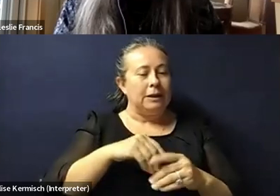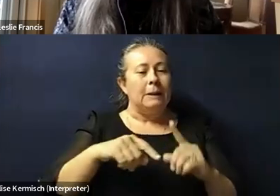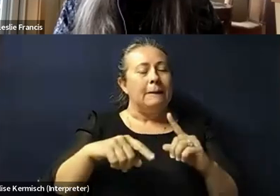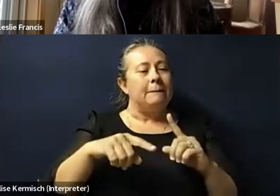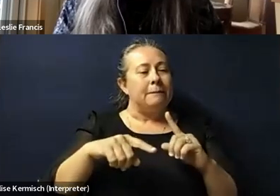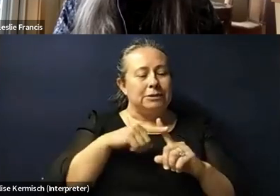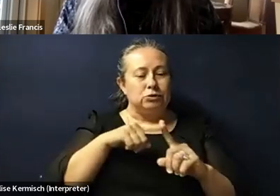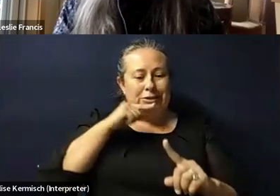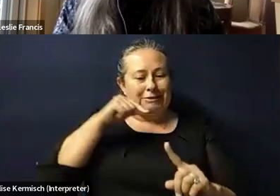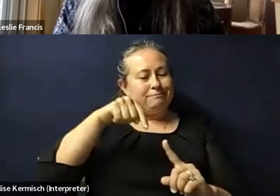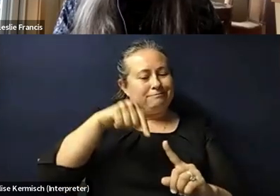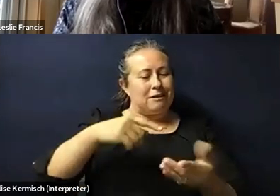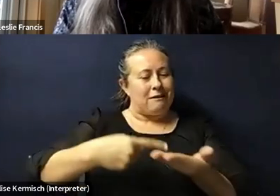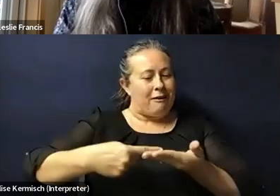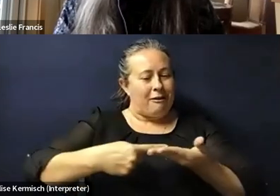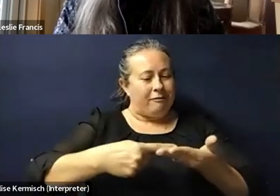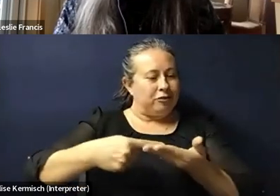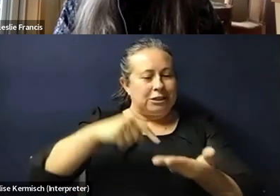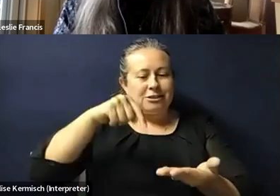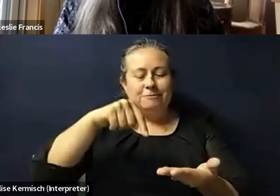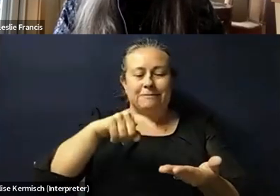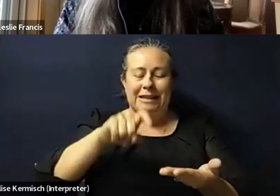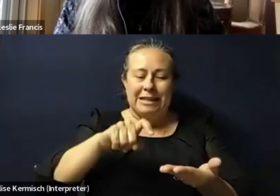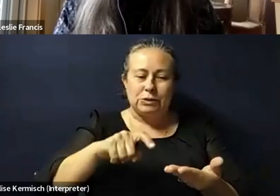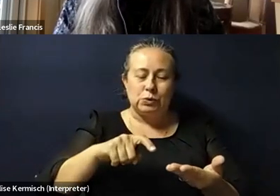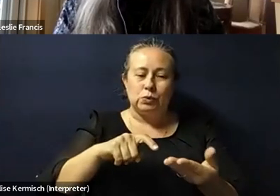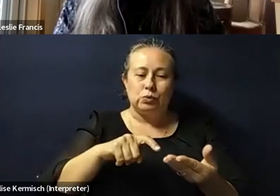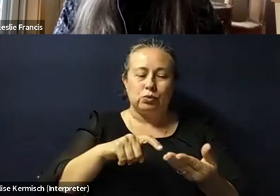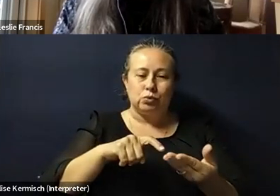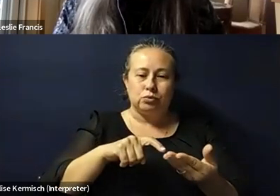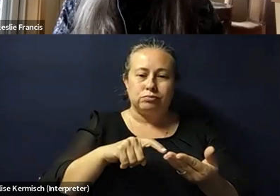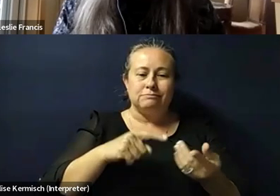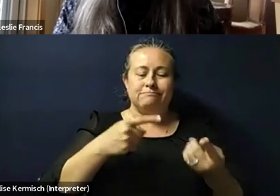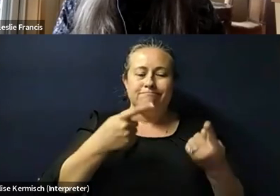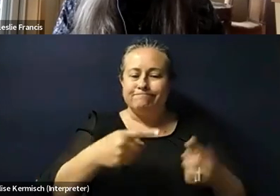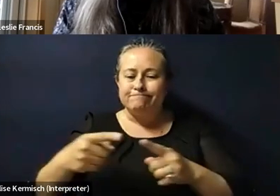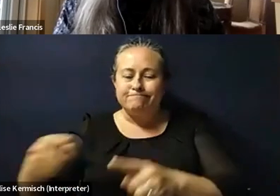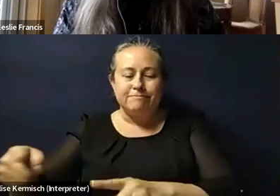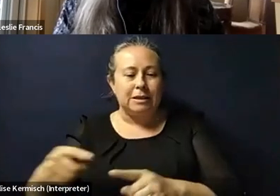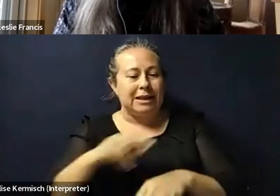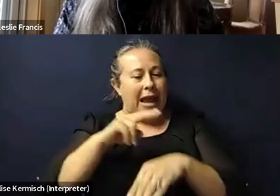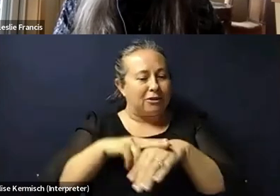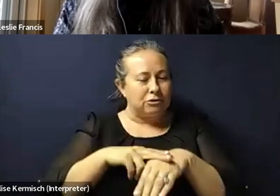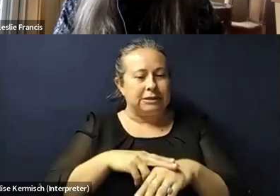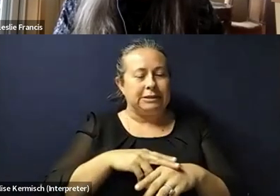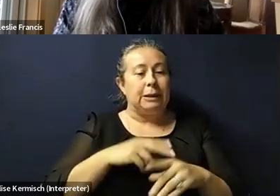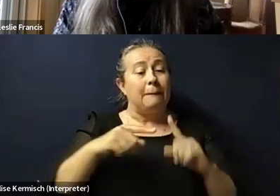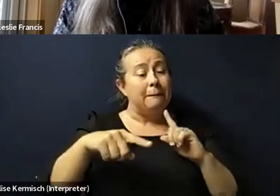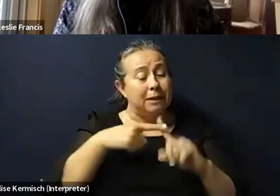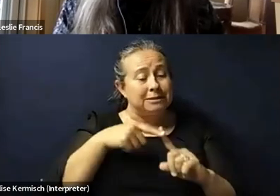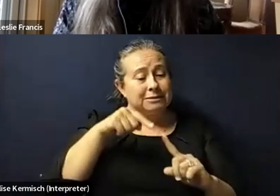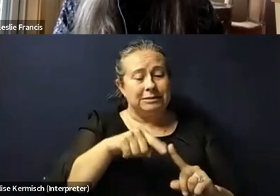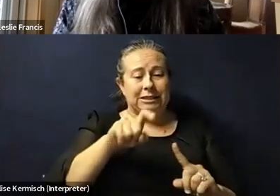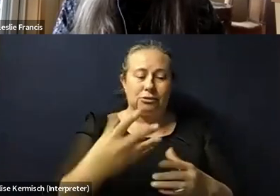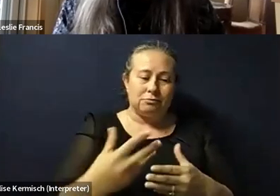is that just needs to unfold naturally, which really takes into account what individuals with